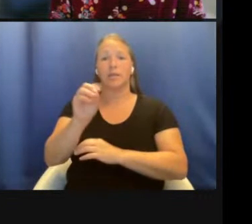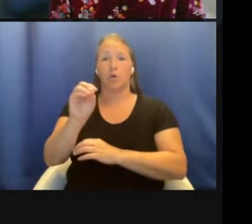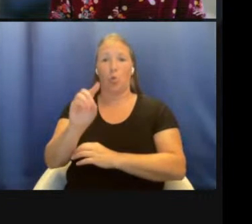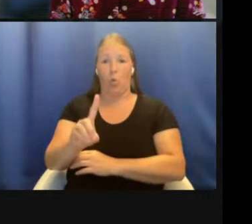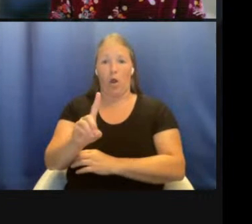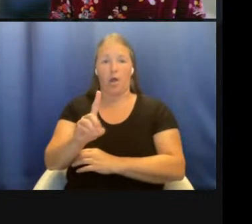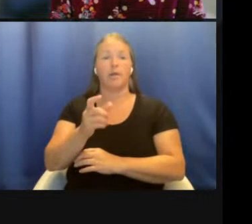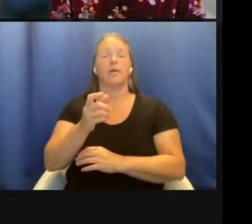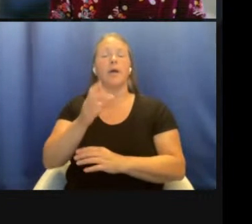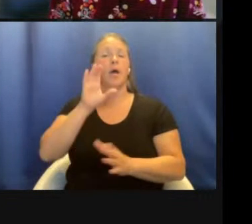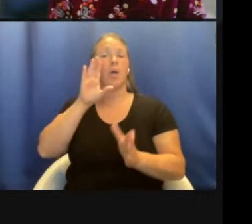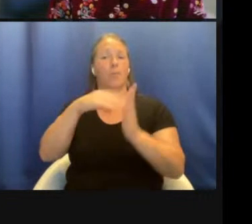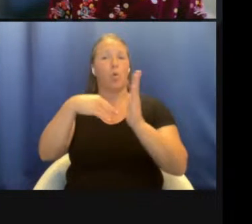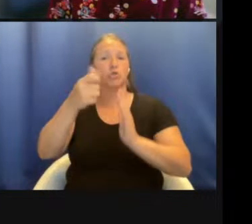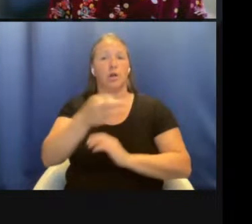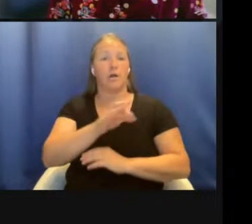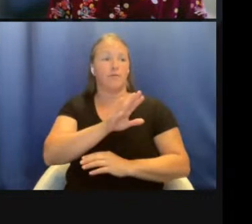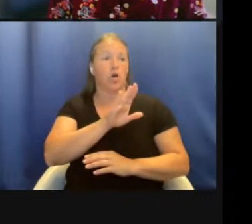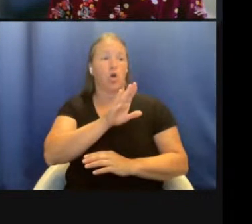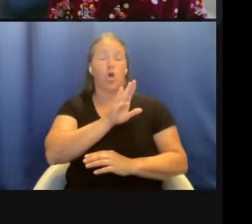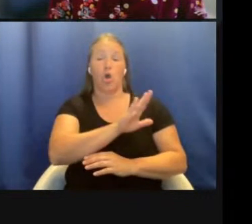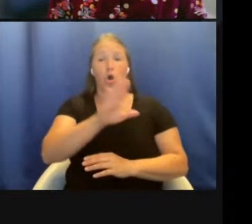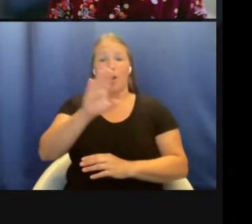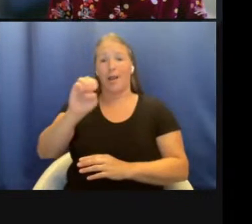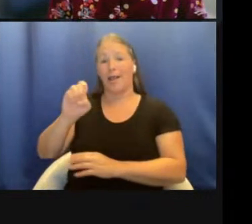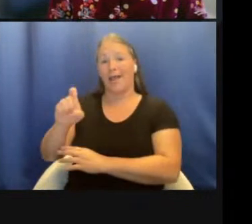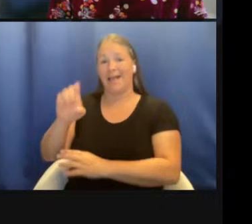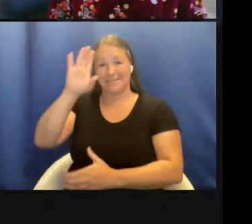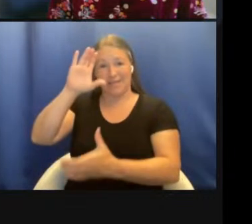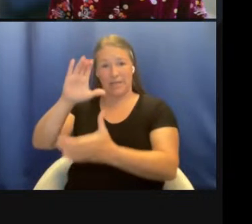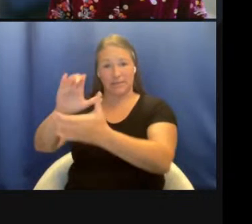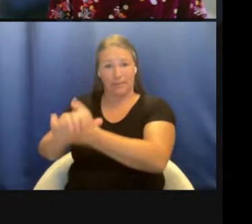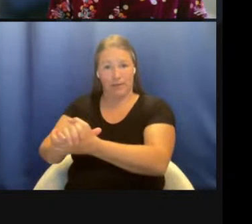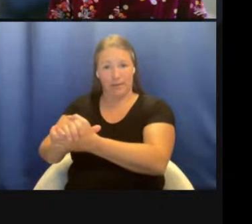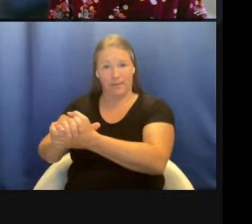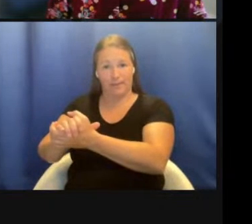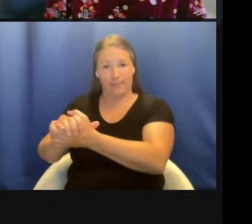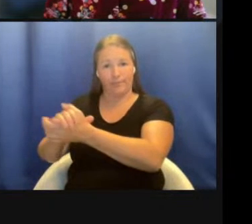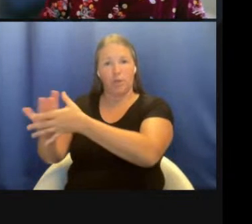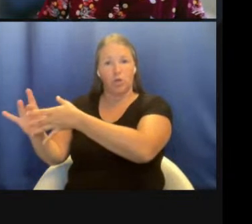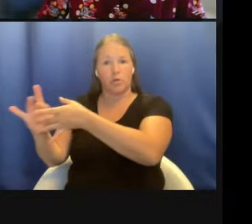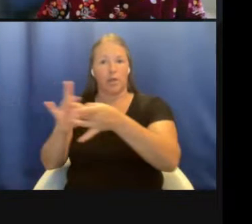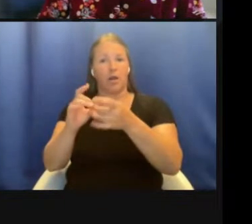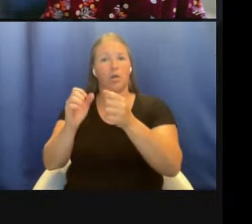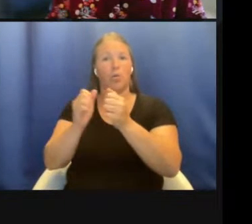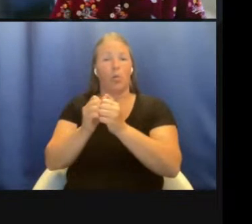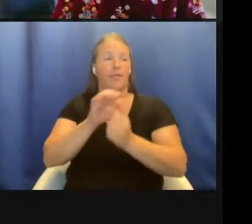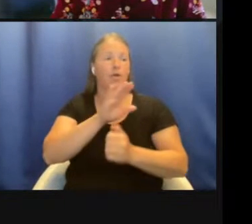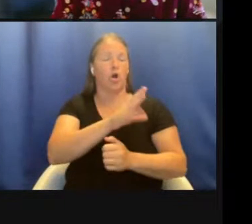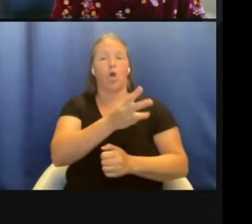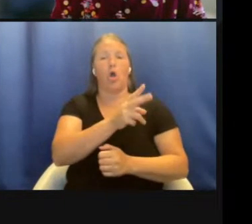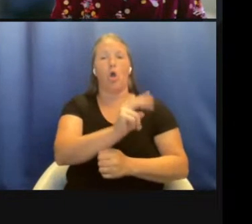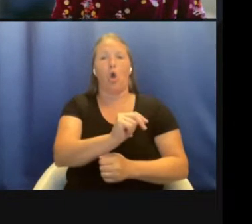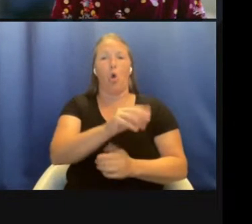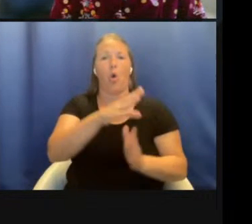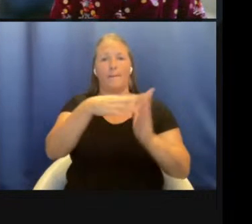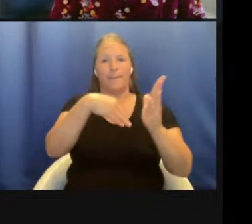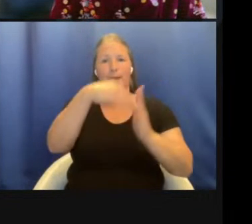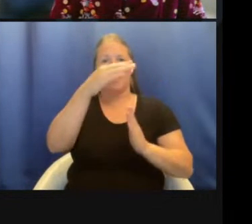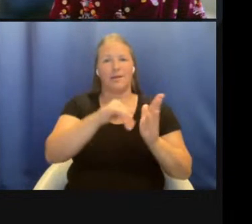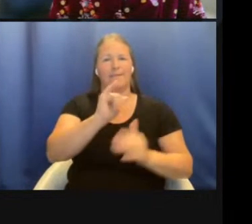in 1817. I think it is an unusual thing for a woman to unite their own portrait with their